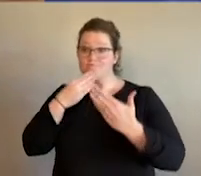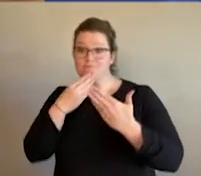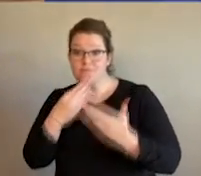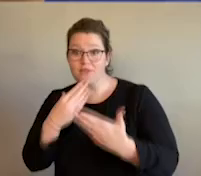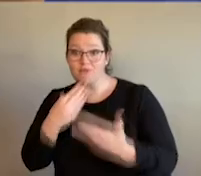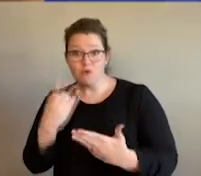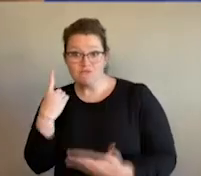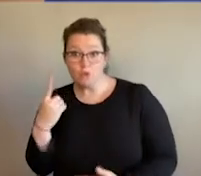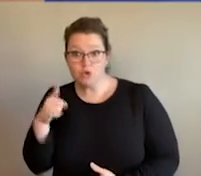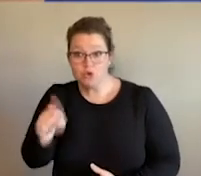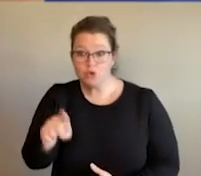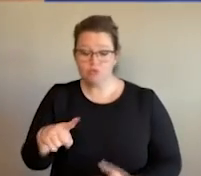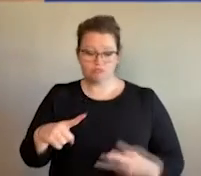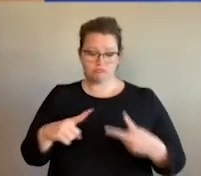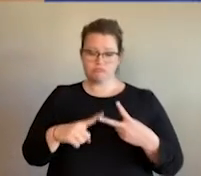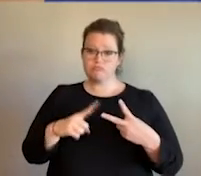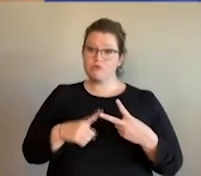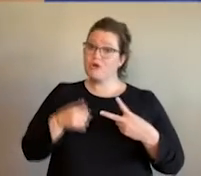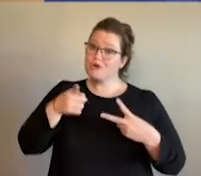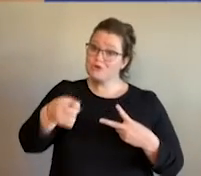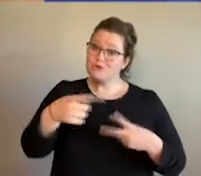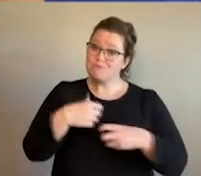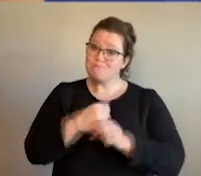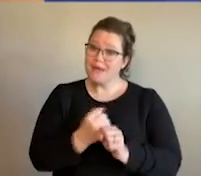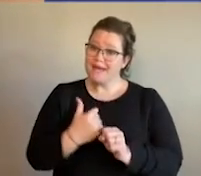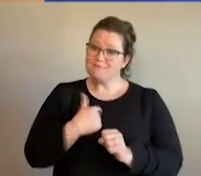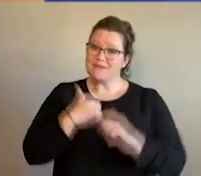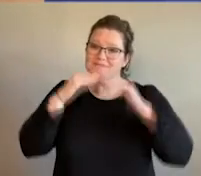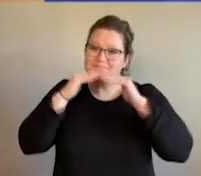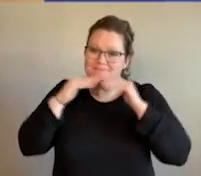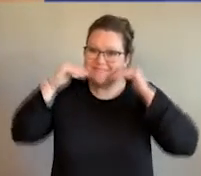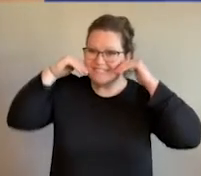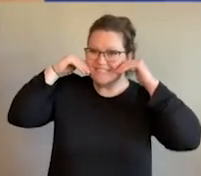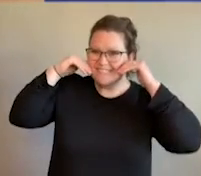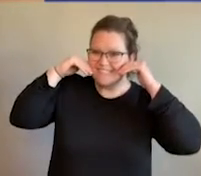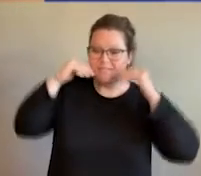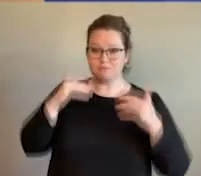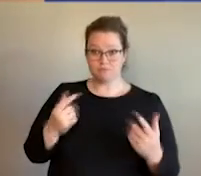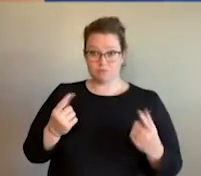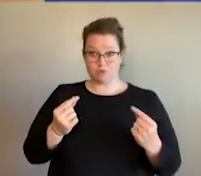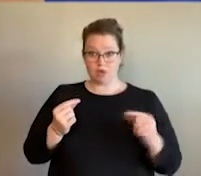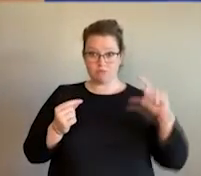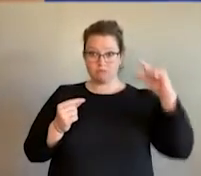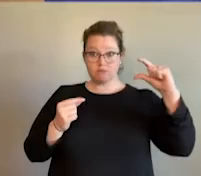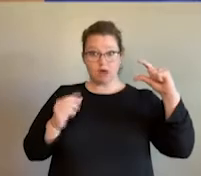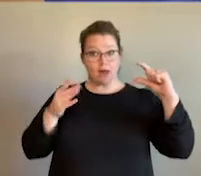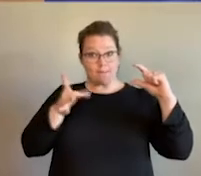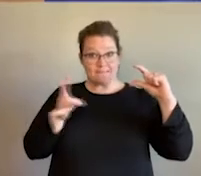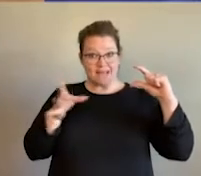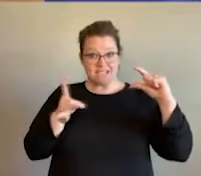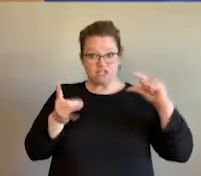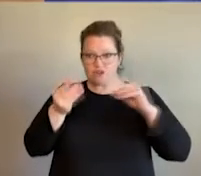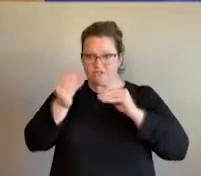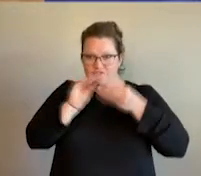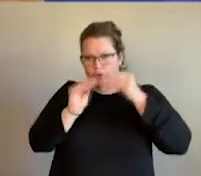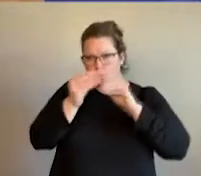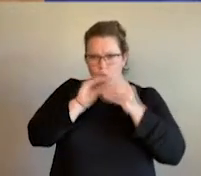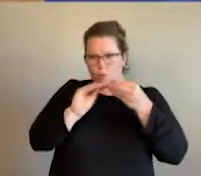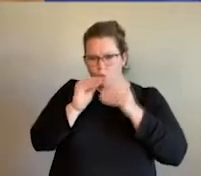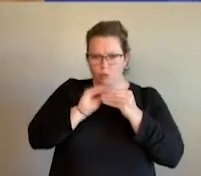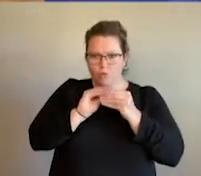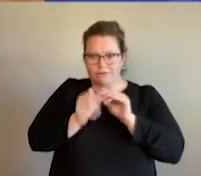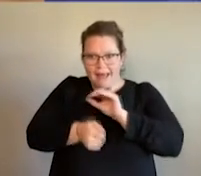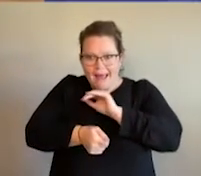Another one said, you make me smile. But you'll take your special messages, fold them up,